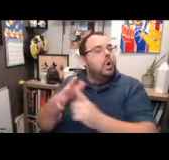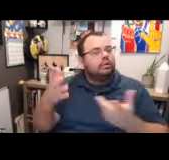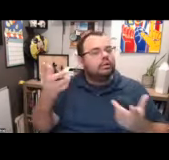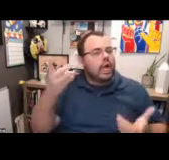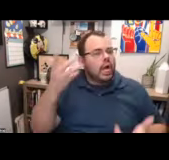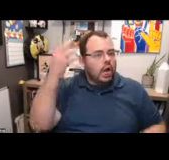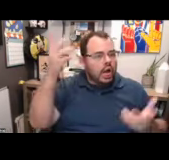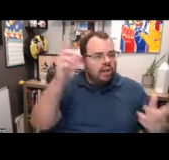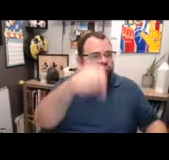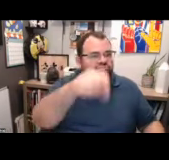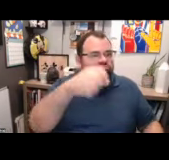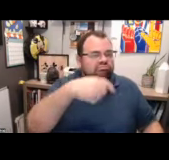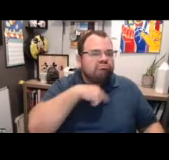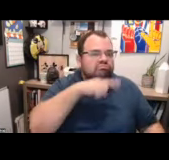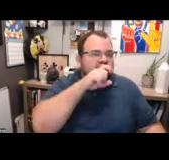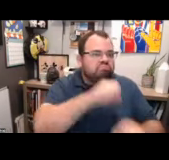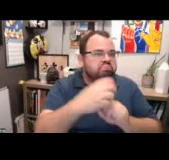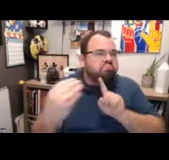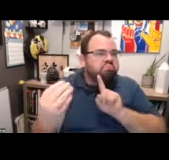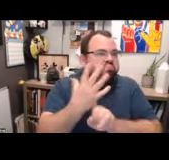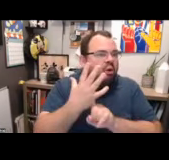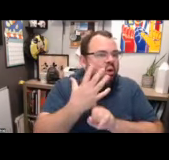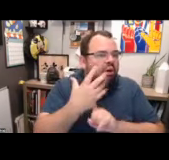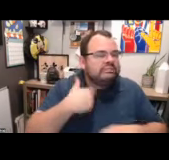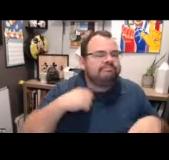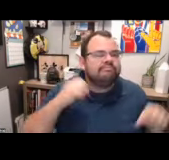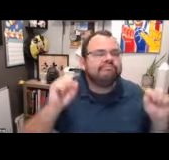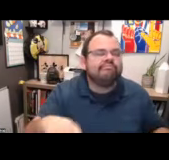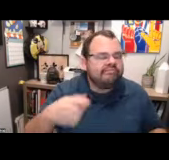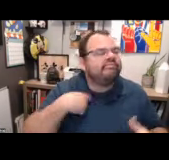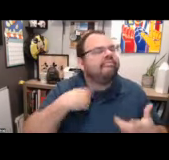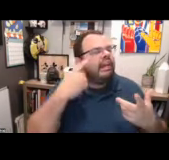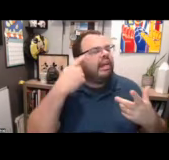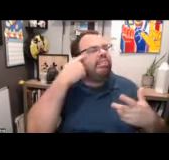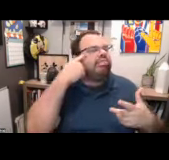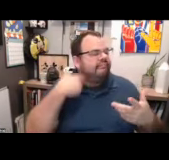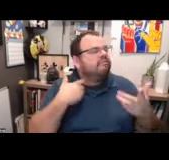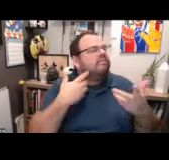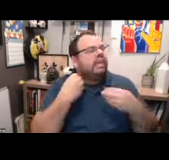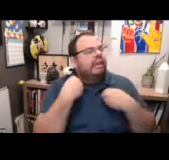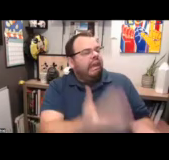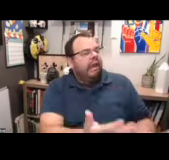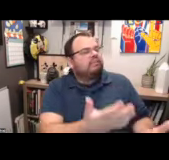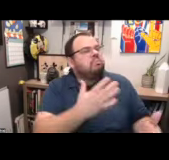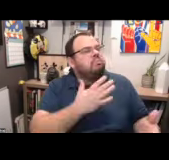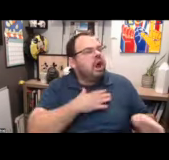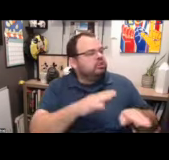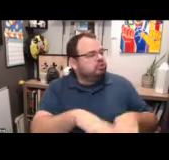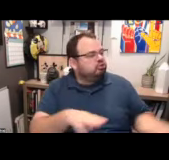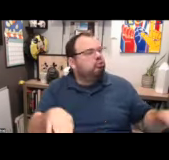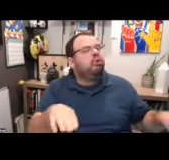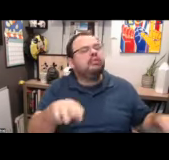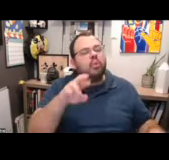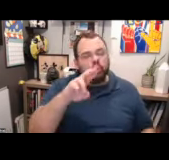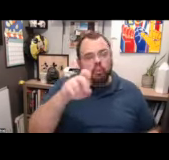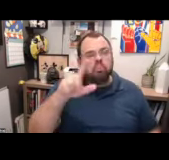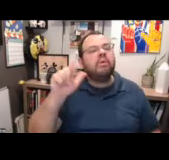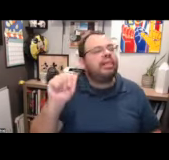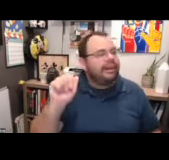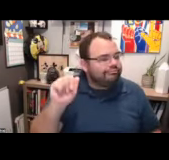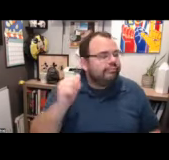teacher. So she did get exposed. So she said, oh, it could have been that. That's what I think, that